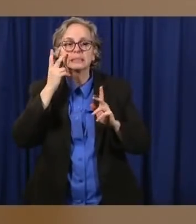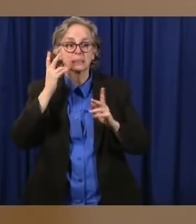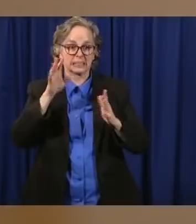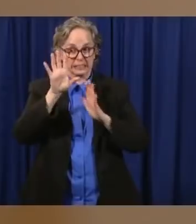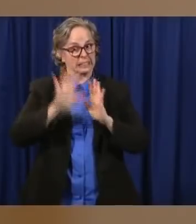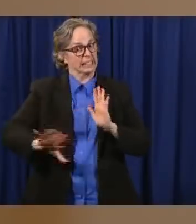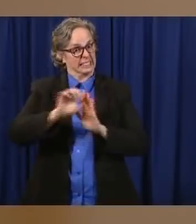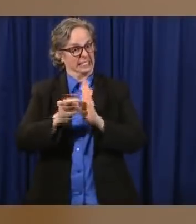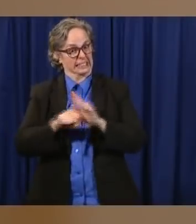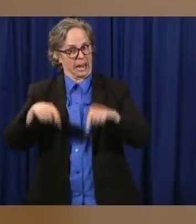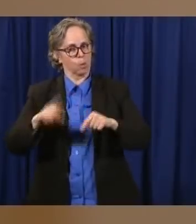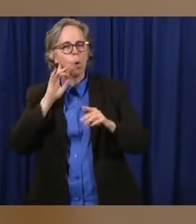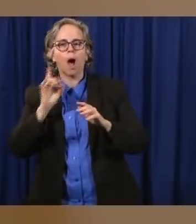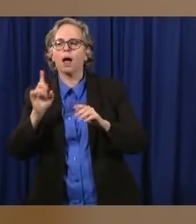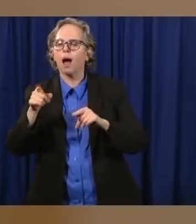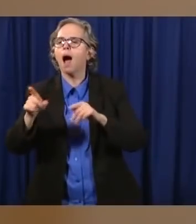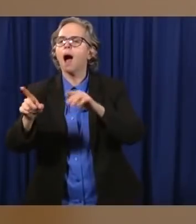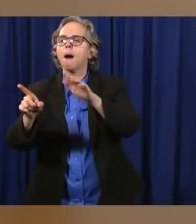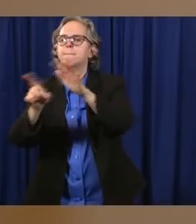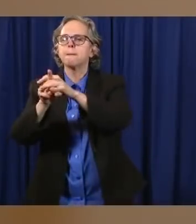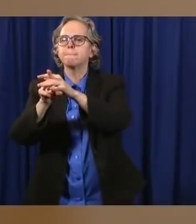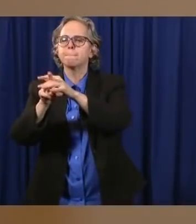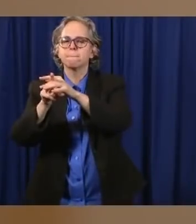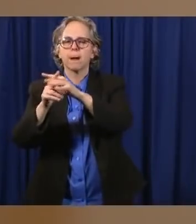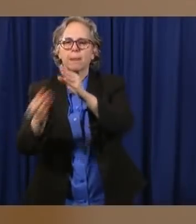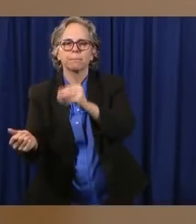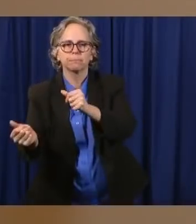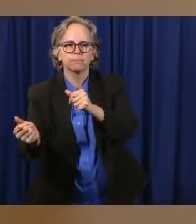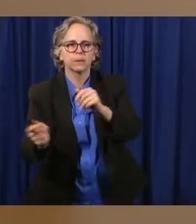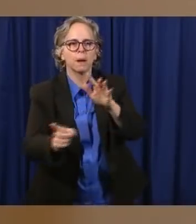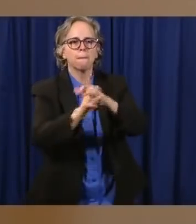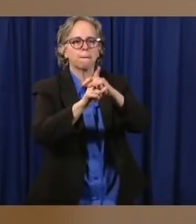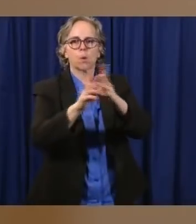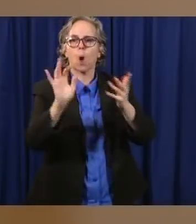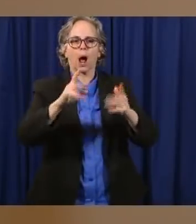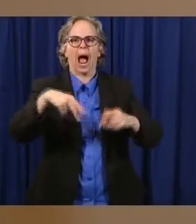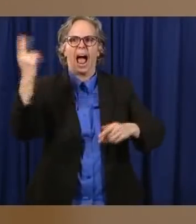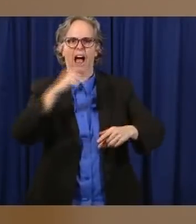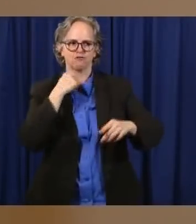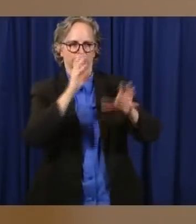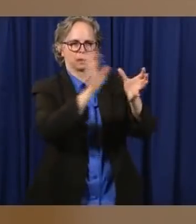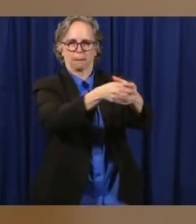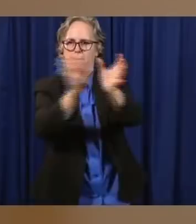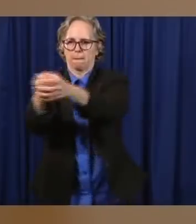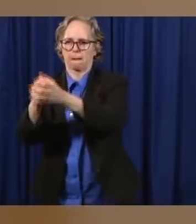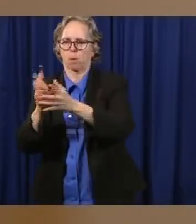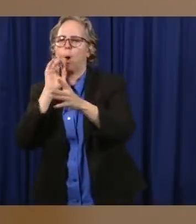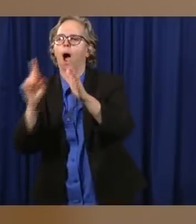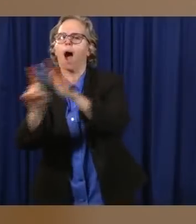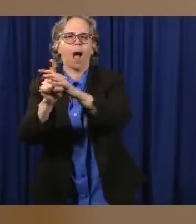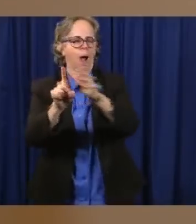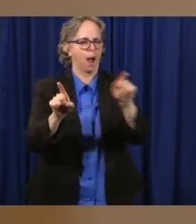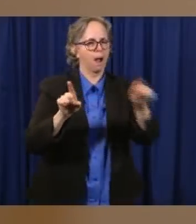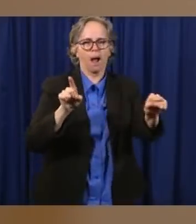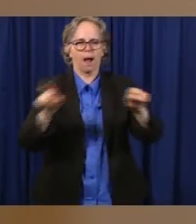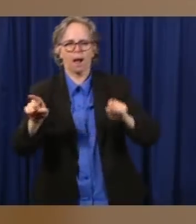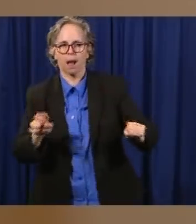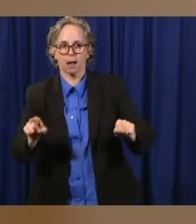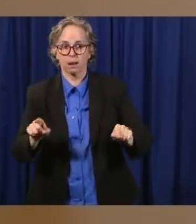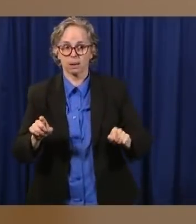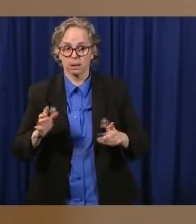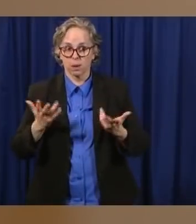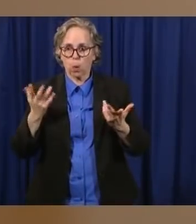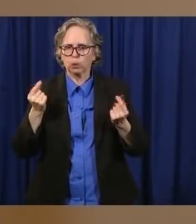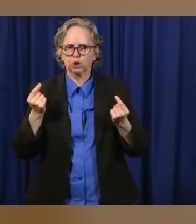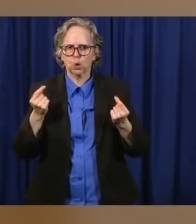high-risk areas. And what we have built, and I'm so excited to share with everyone next week, is really a response system that can jump on